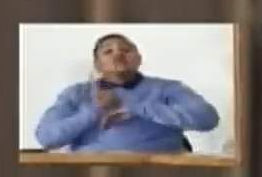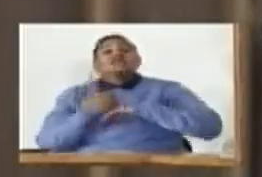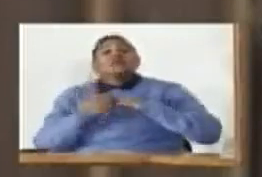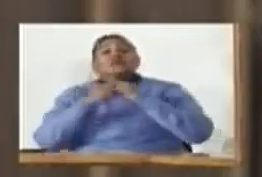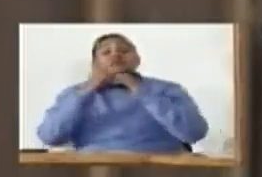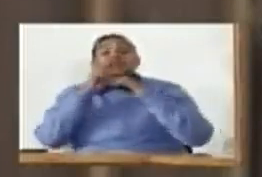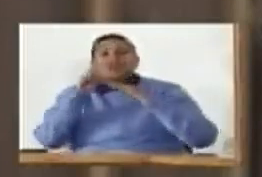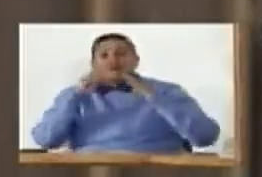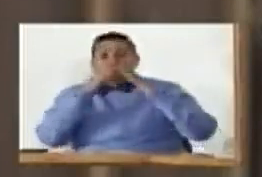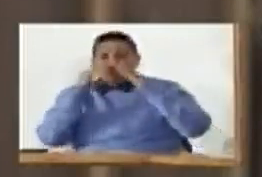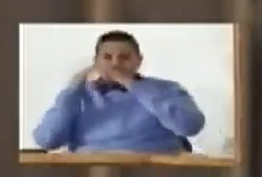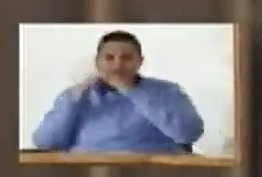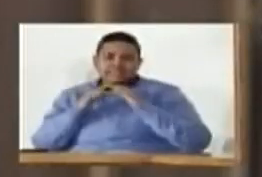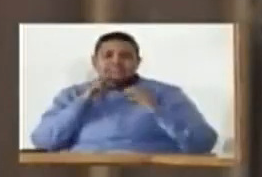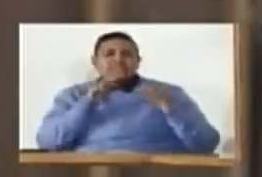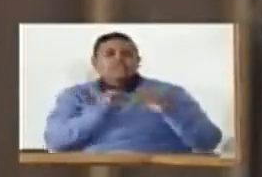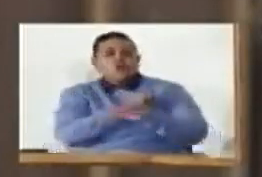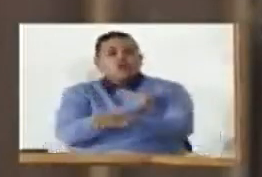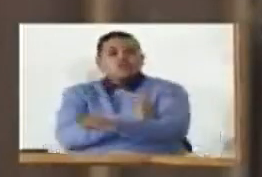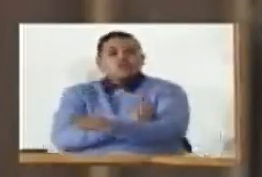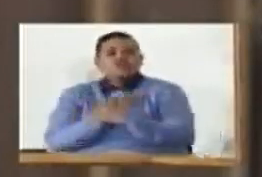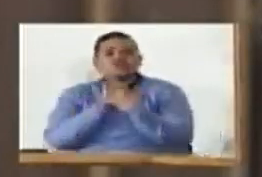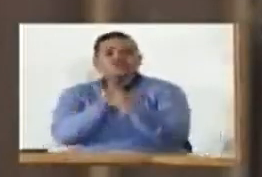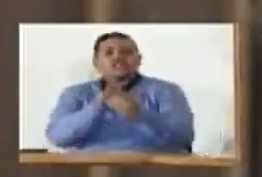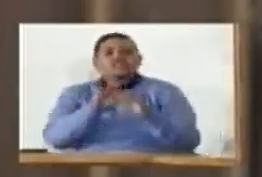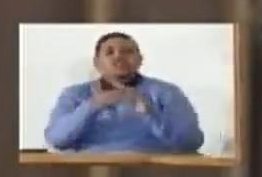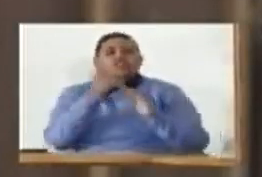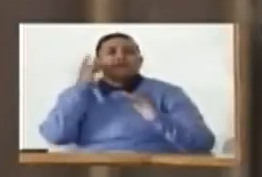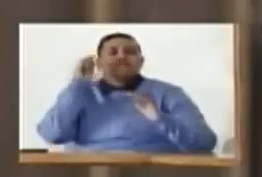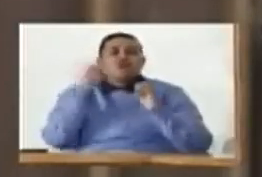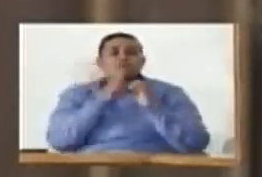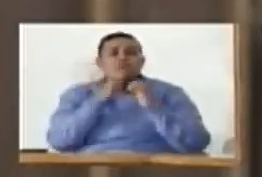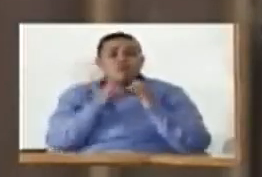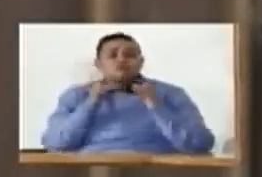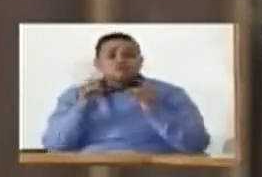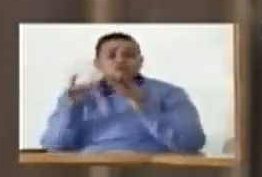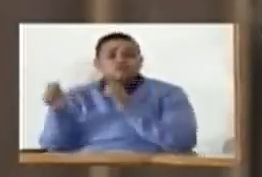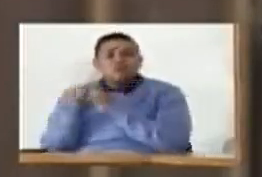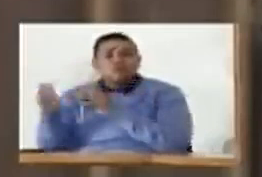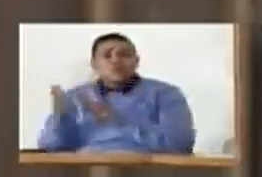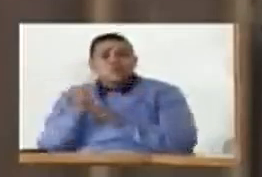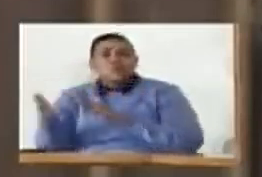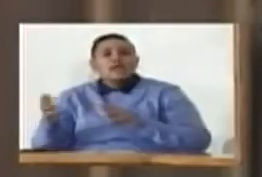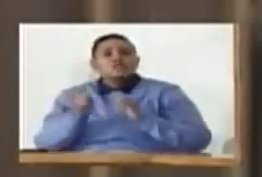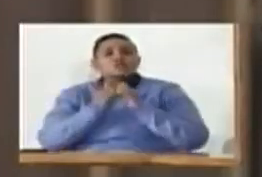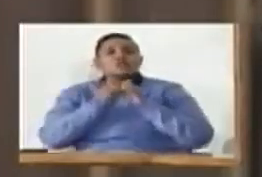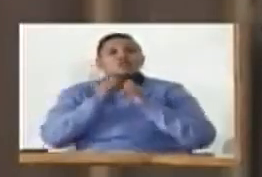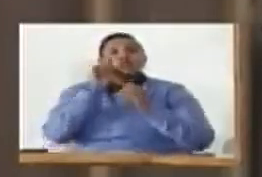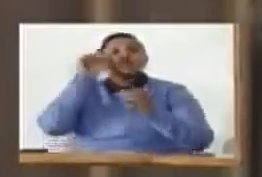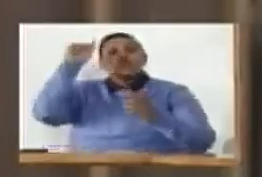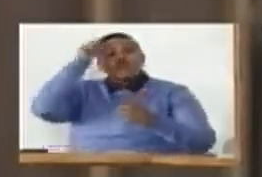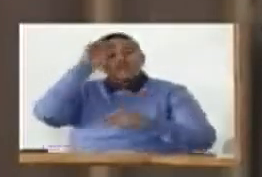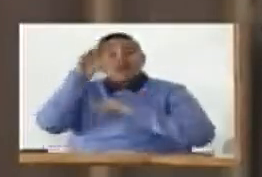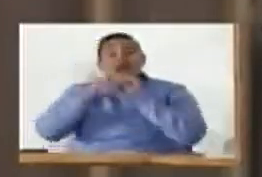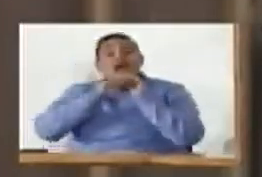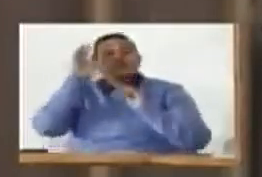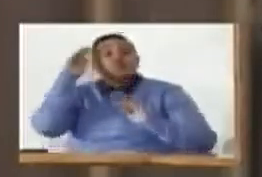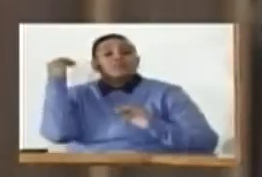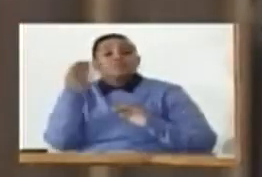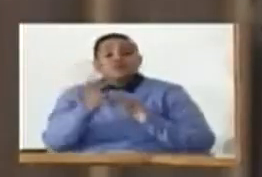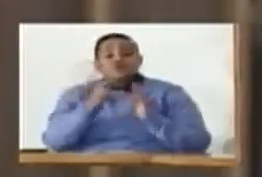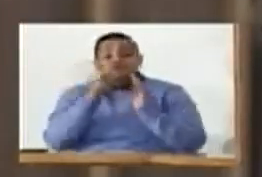of the Real Estate Authority of Jamaica for greater efficiency. The government will also bring legislation